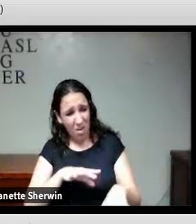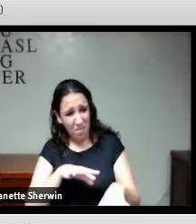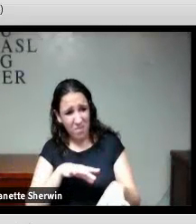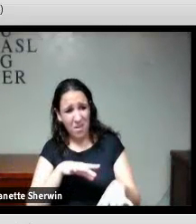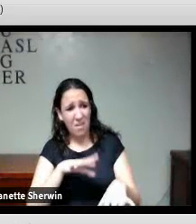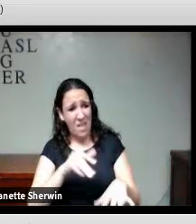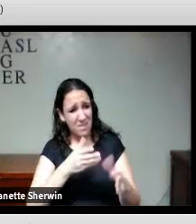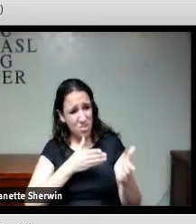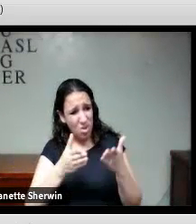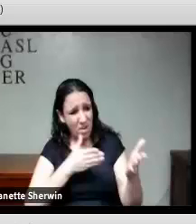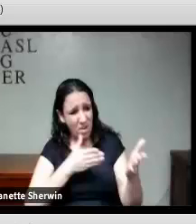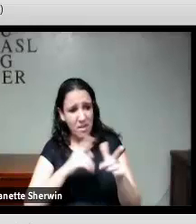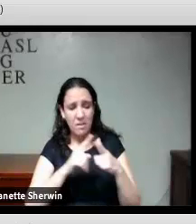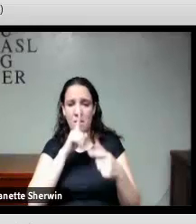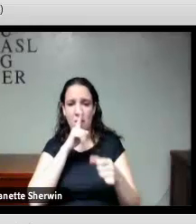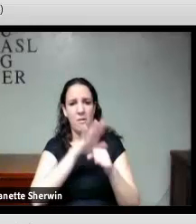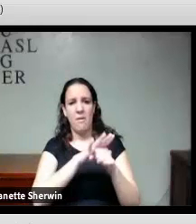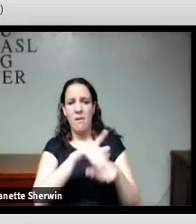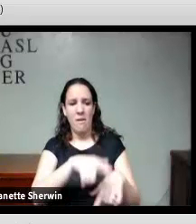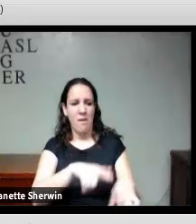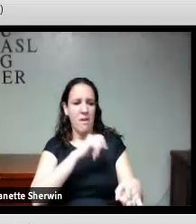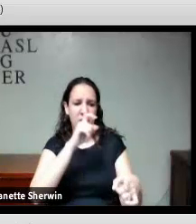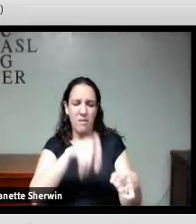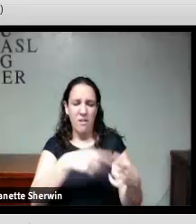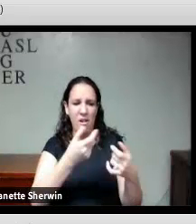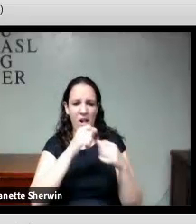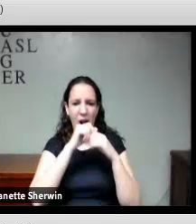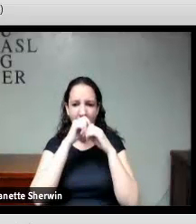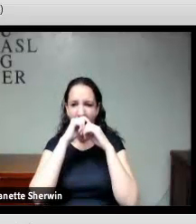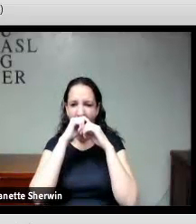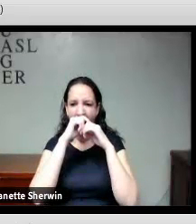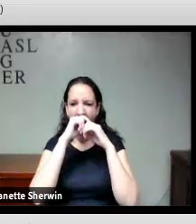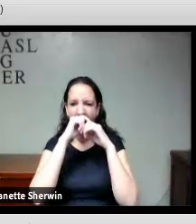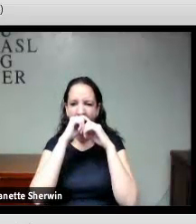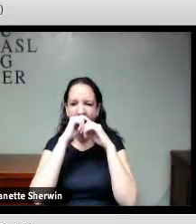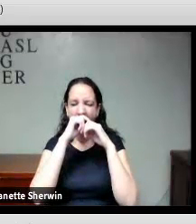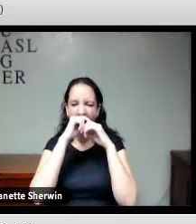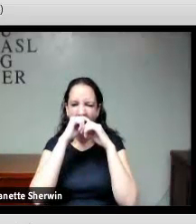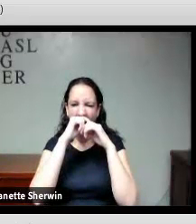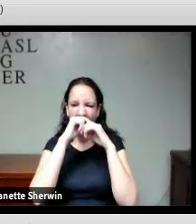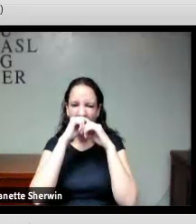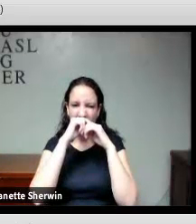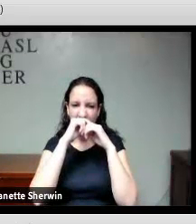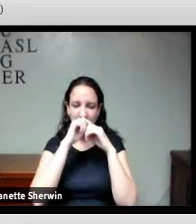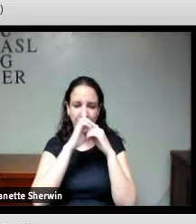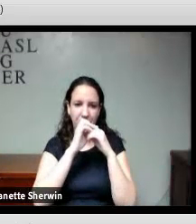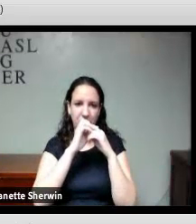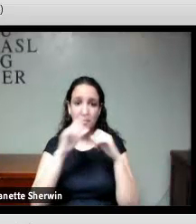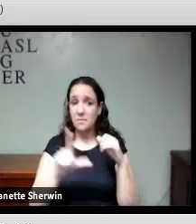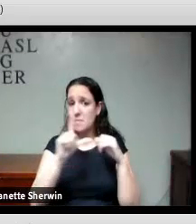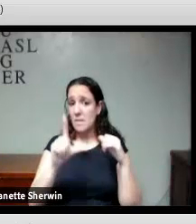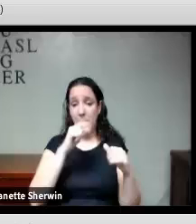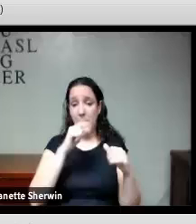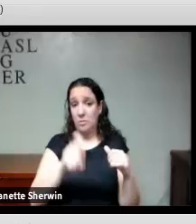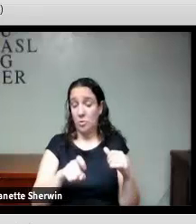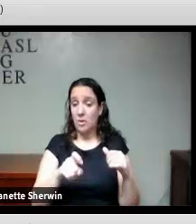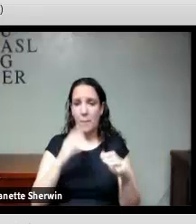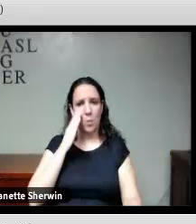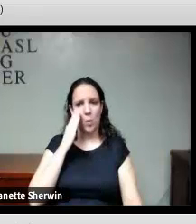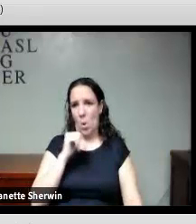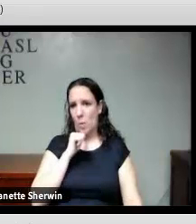you've just confirmed for that person who didn't think libraries were necessary that they really aren't necessary. Now, that's not true. We know that's not